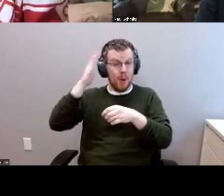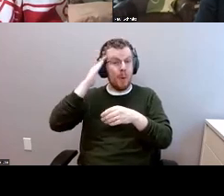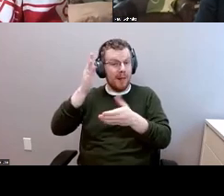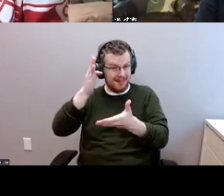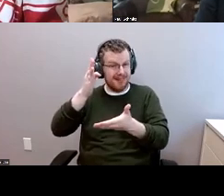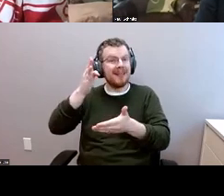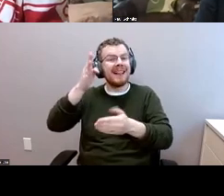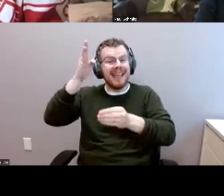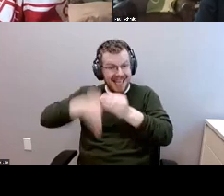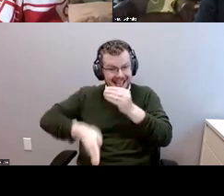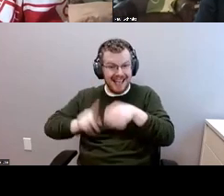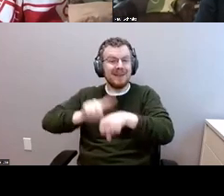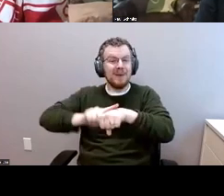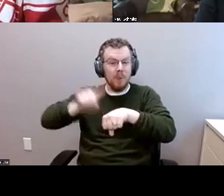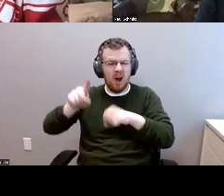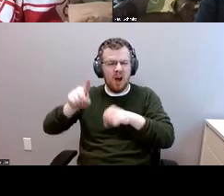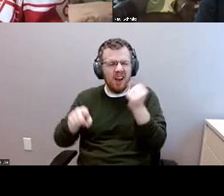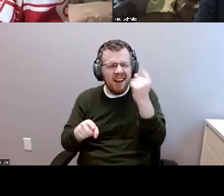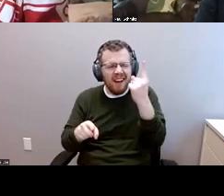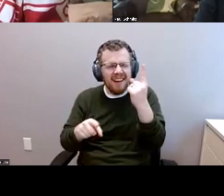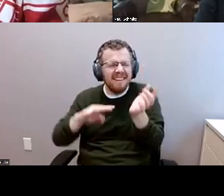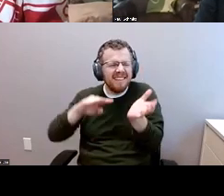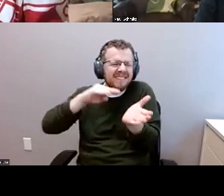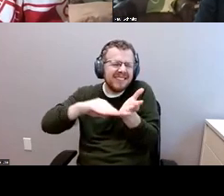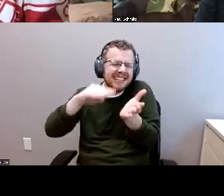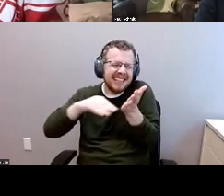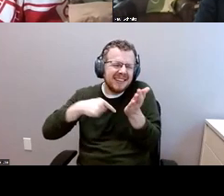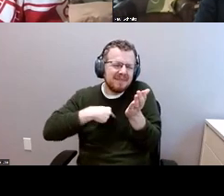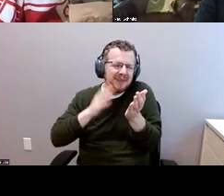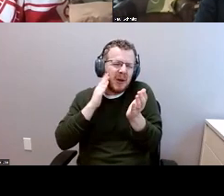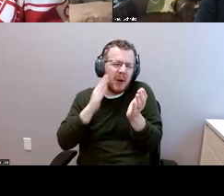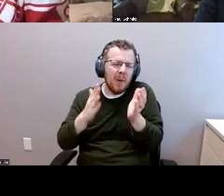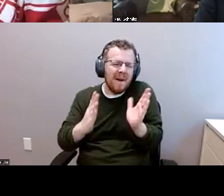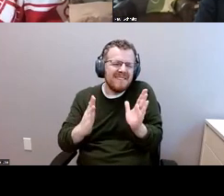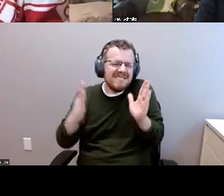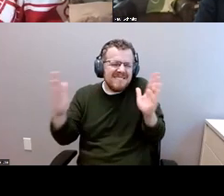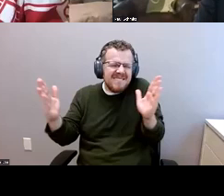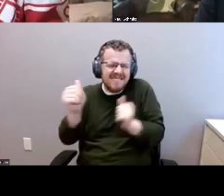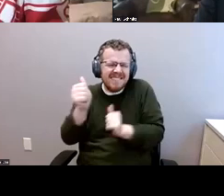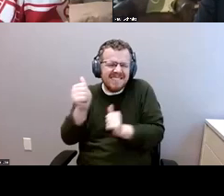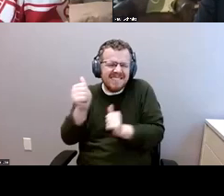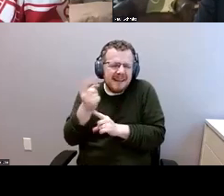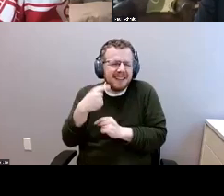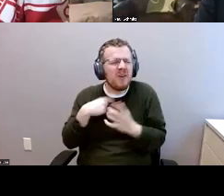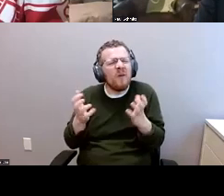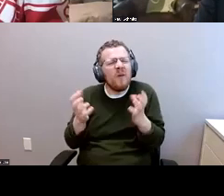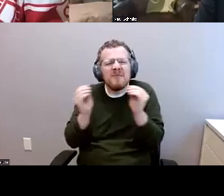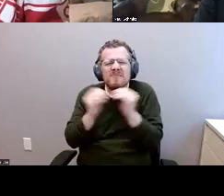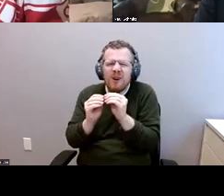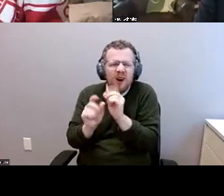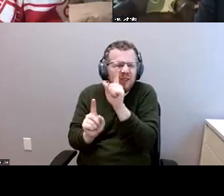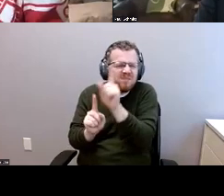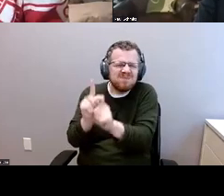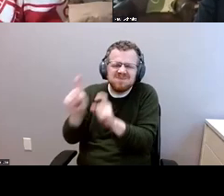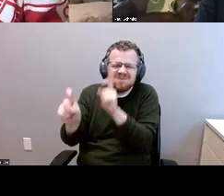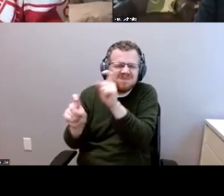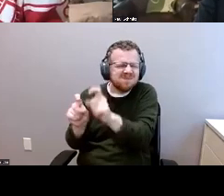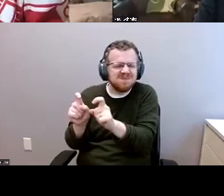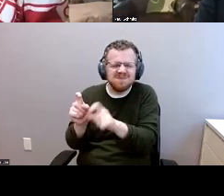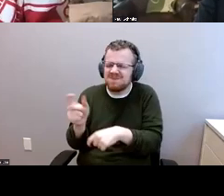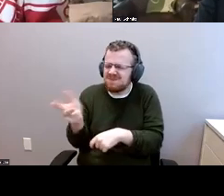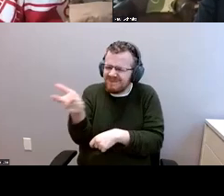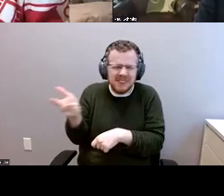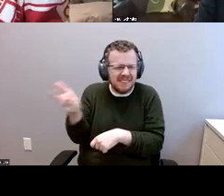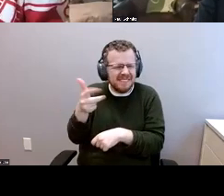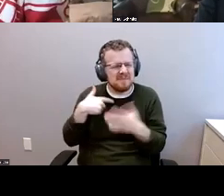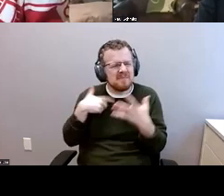ask forgiveness if we can run about 10 minutes long, because I really want to ask a couple more questions to Monique, Junius, and